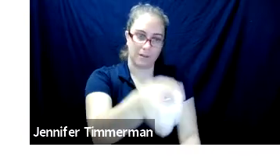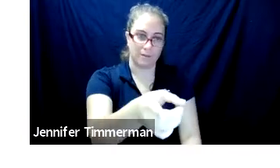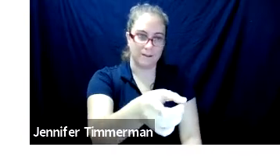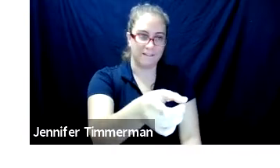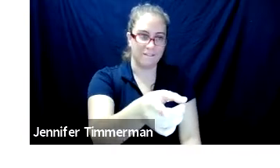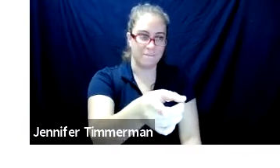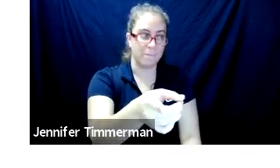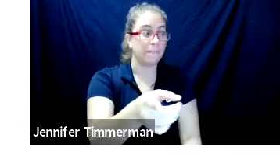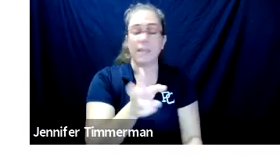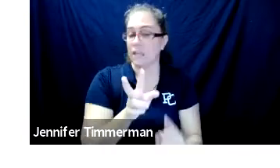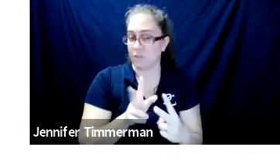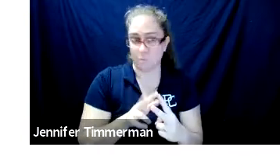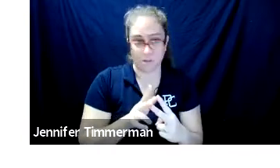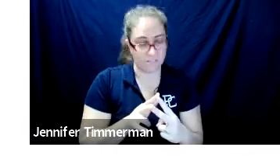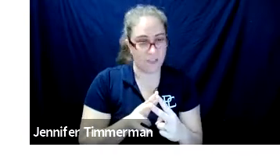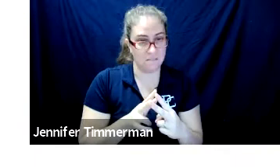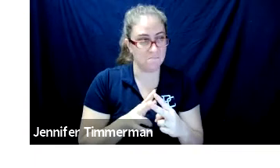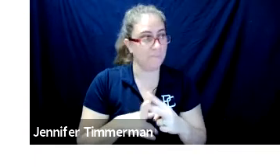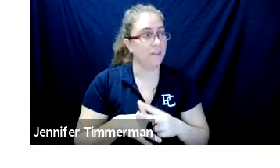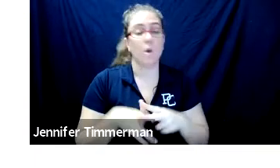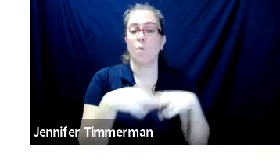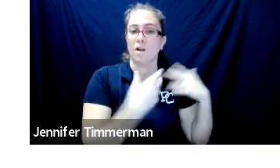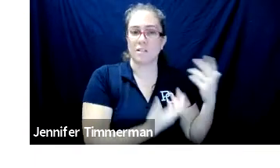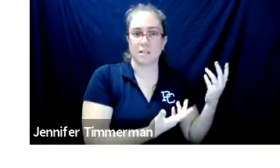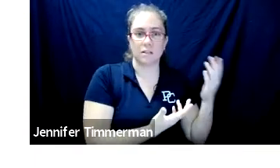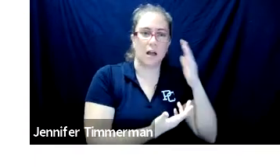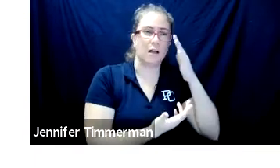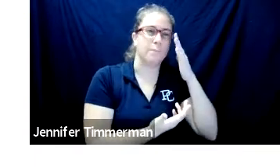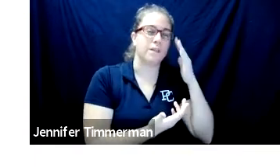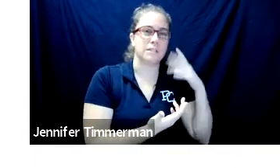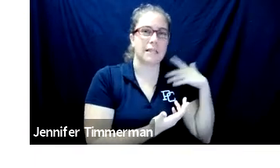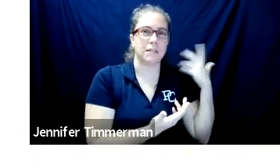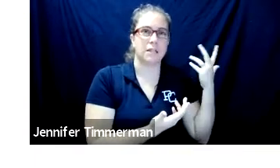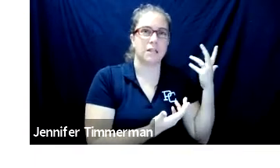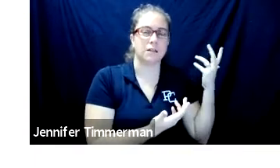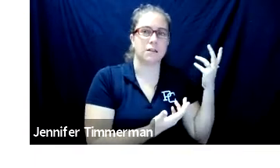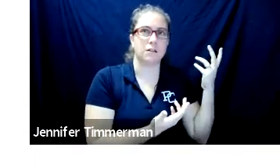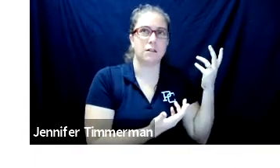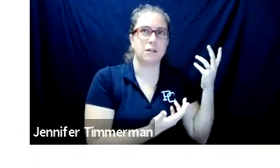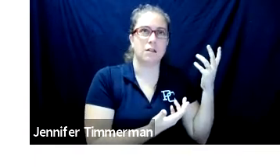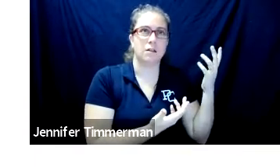are you? Either one is fine. One is